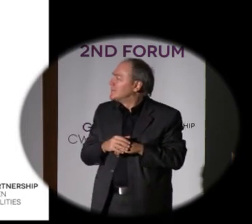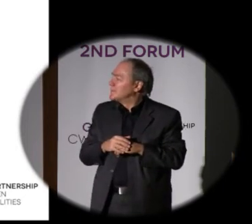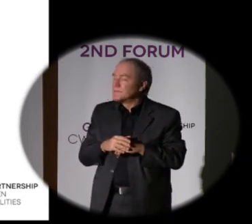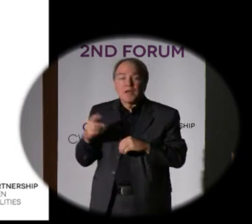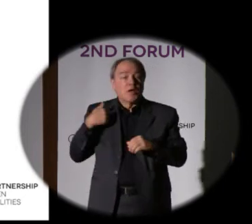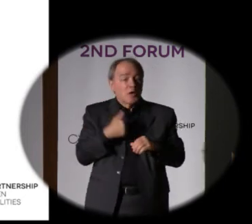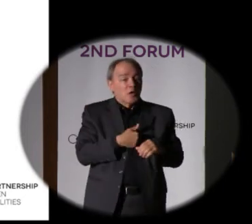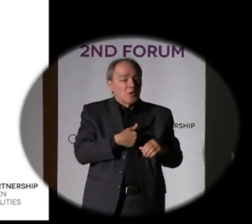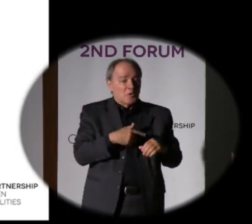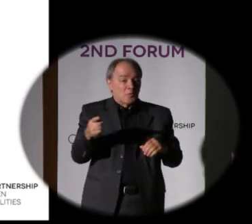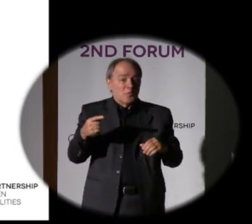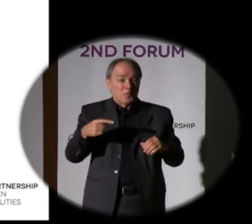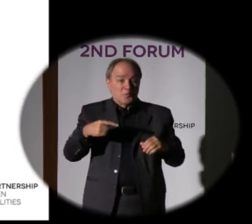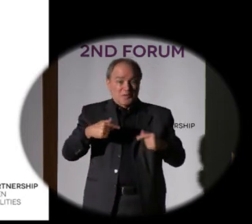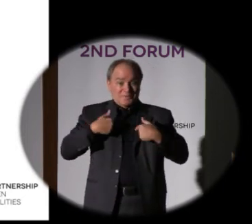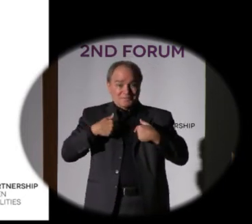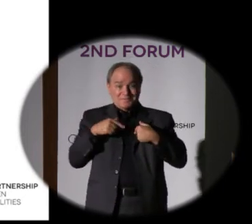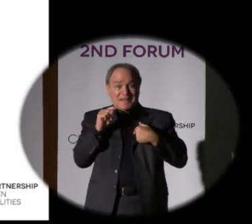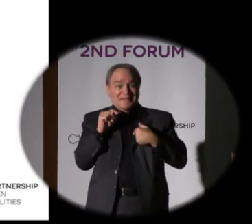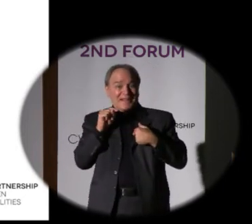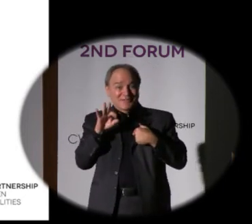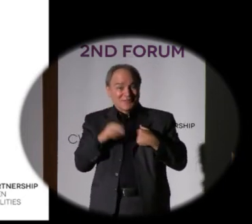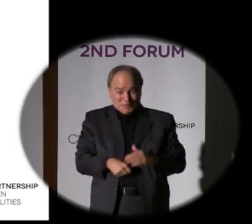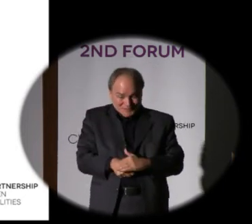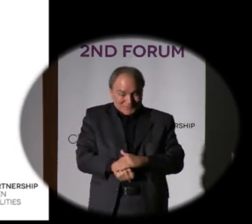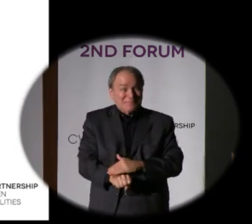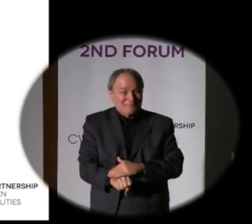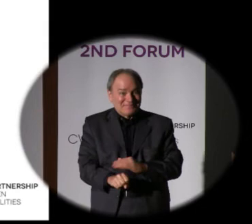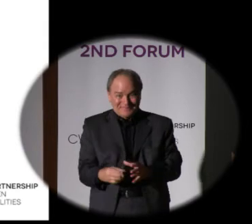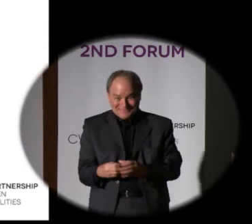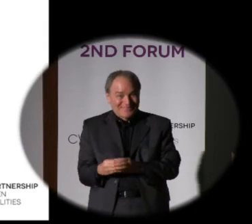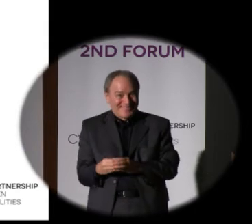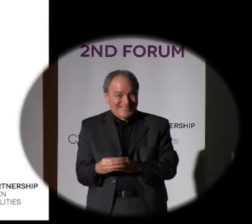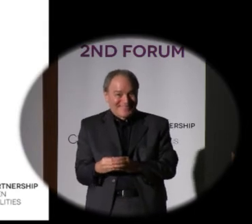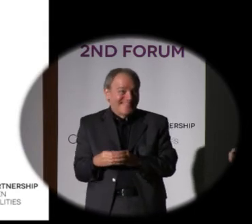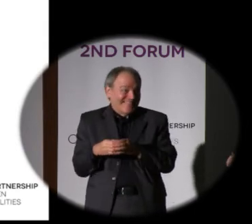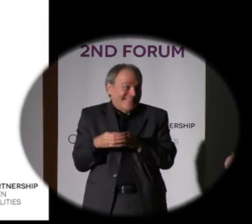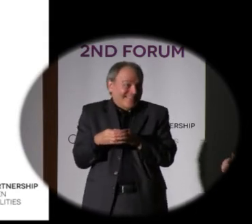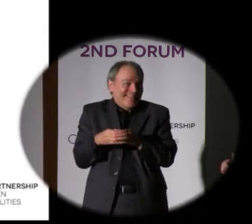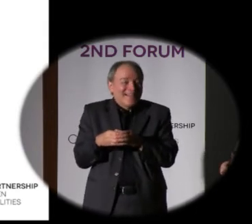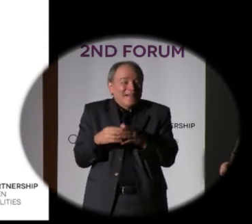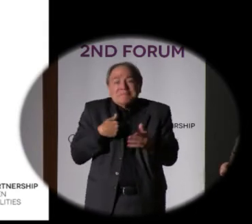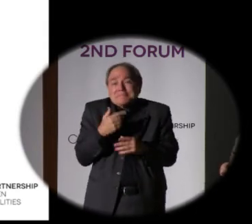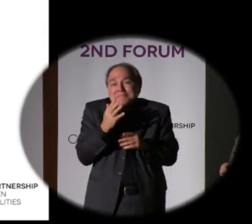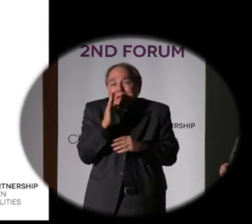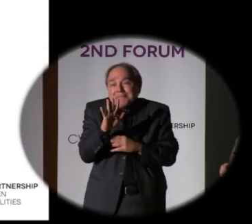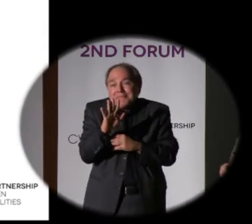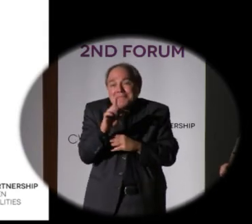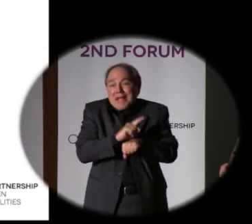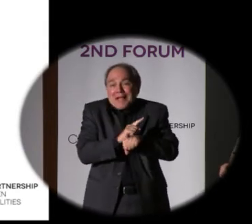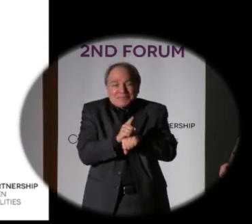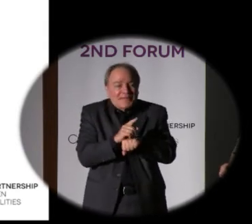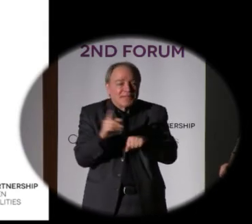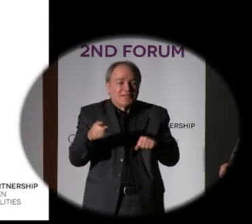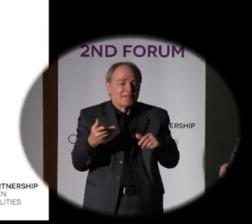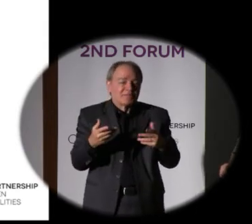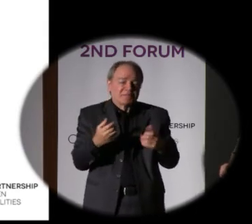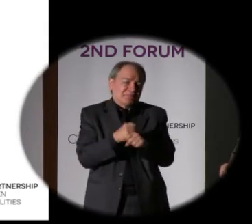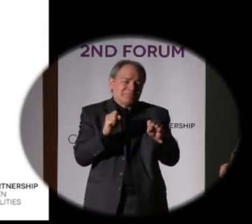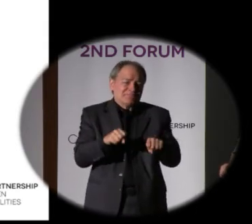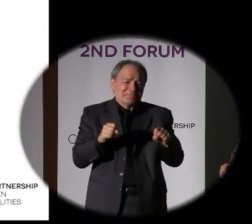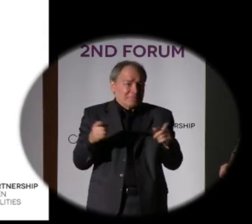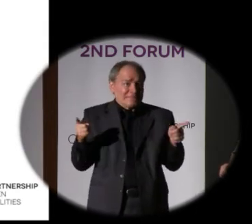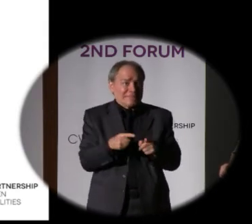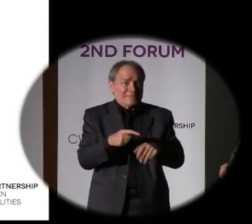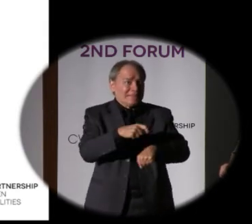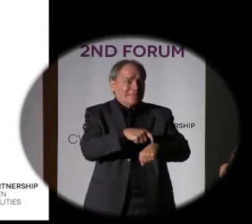born. My 5 minutes doesn't allow time for rendition of Happy Birthday, but maybe next year we'll have a moment more. We're enacting